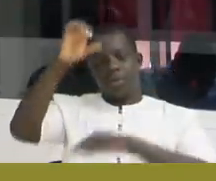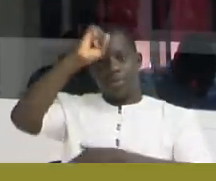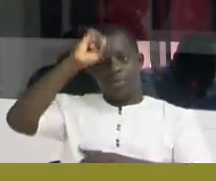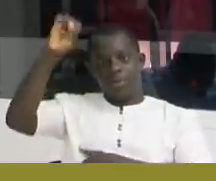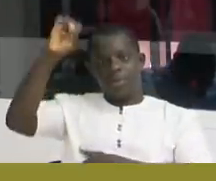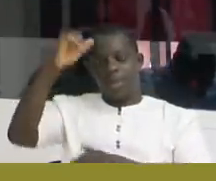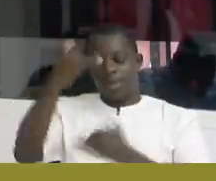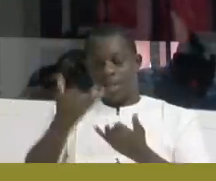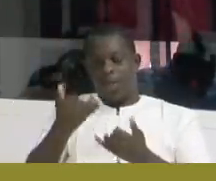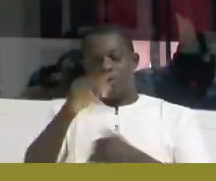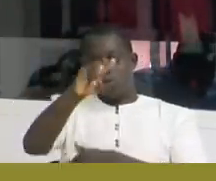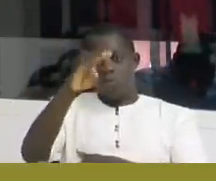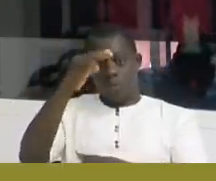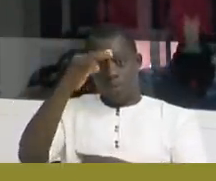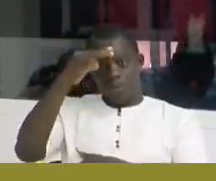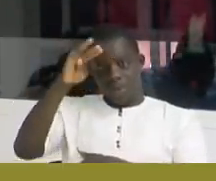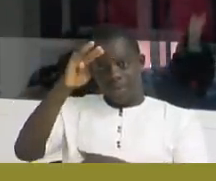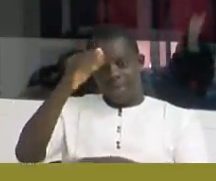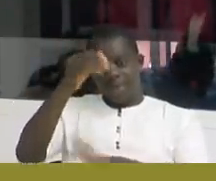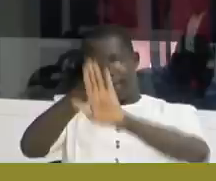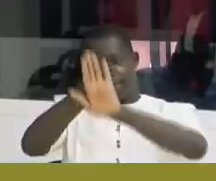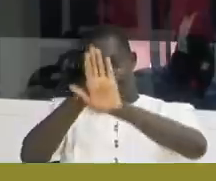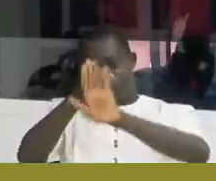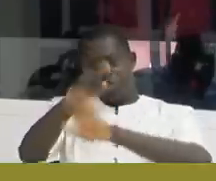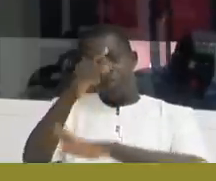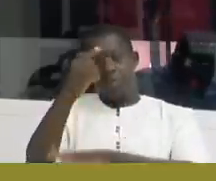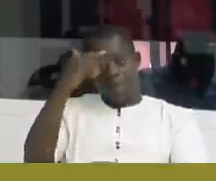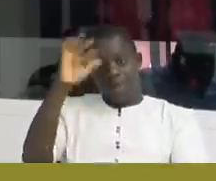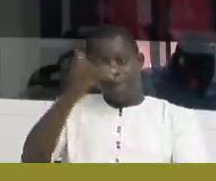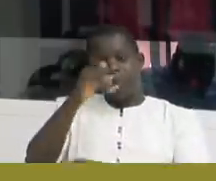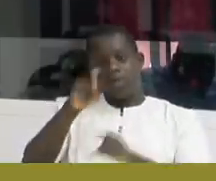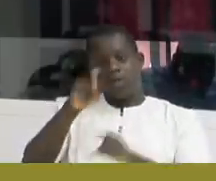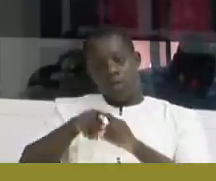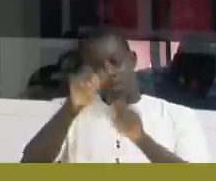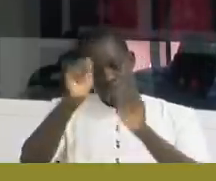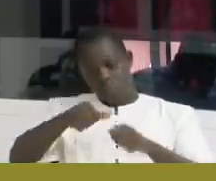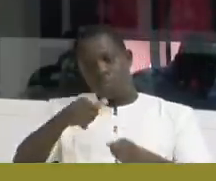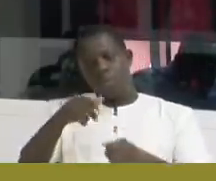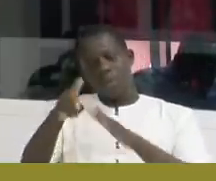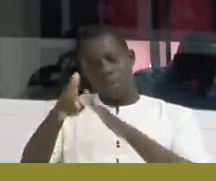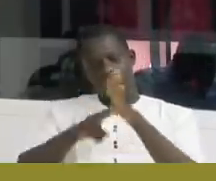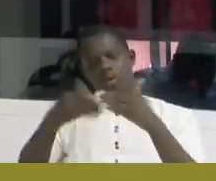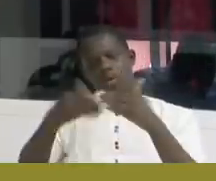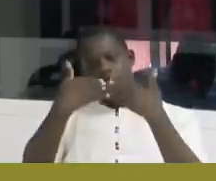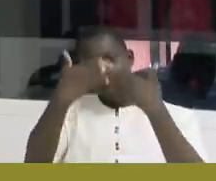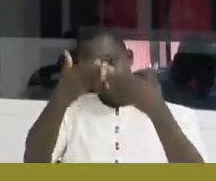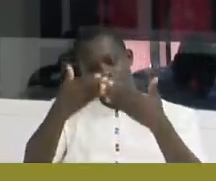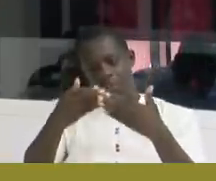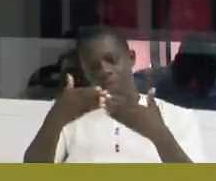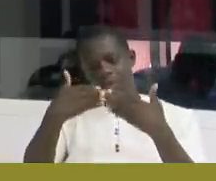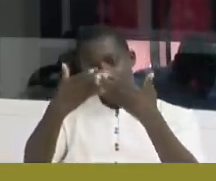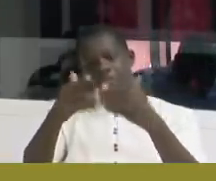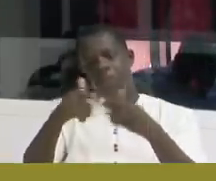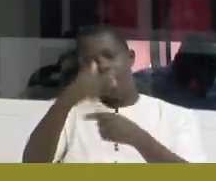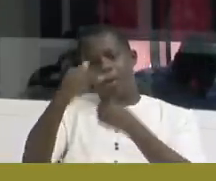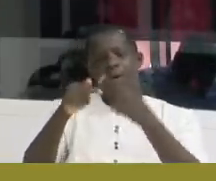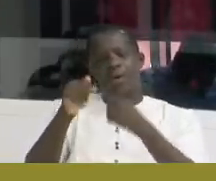as Minister of Defense, you would agree that you are entitled to intelligent information, correct?